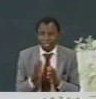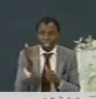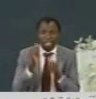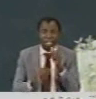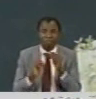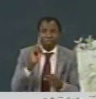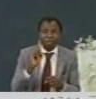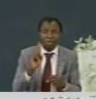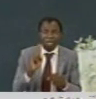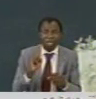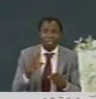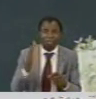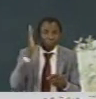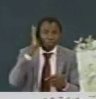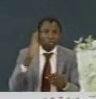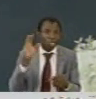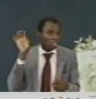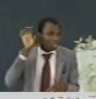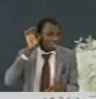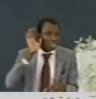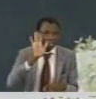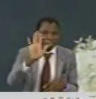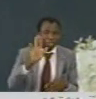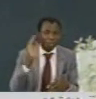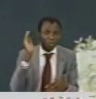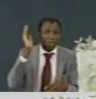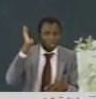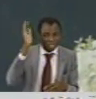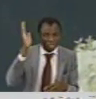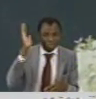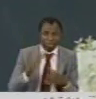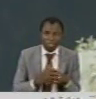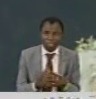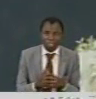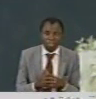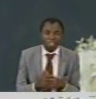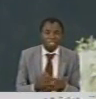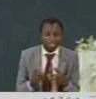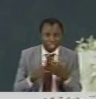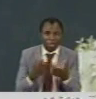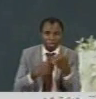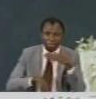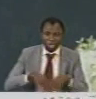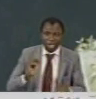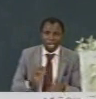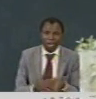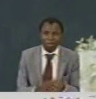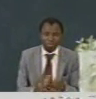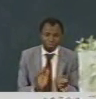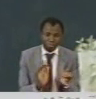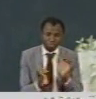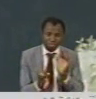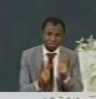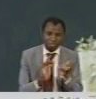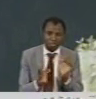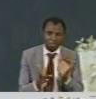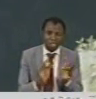Everyone will hear your testimony. Start coming out online. Check yourself